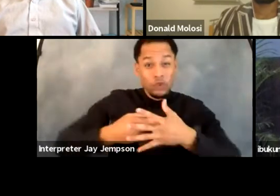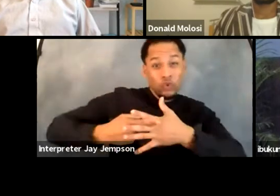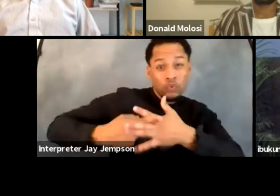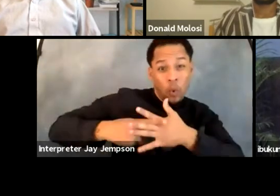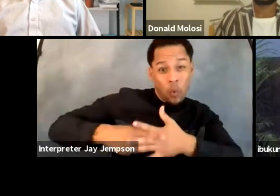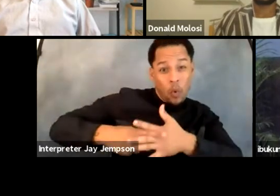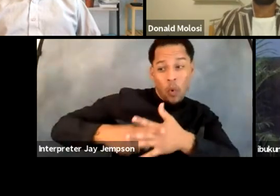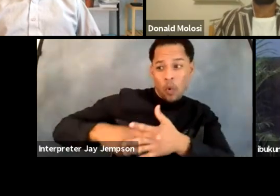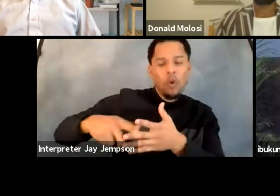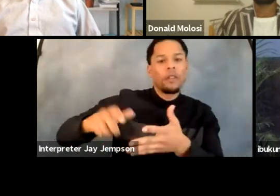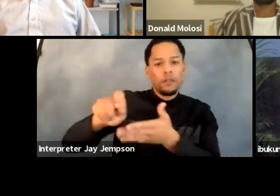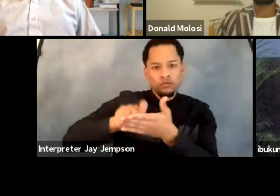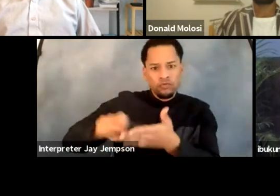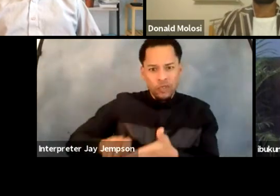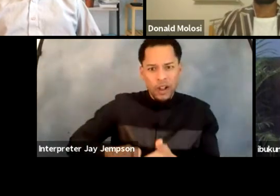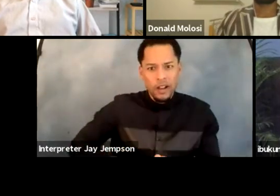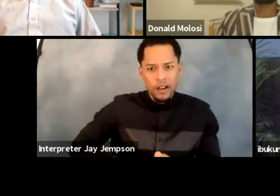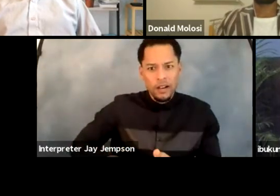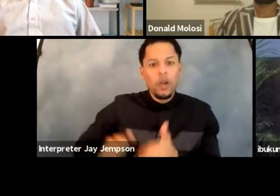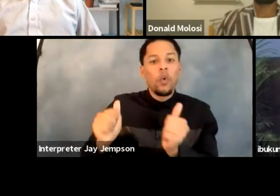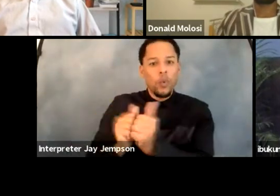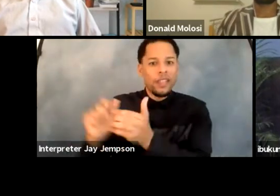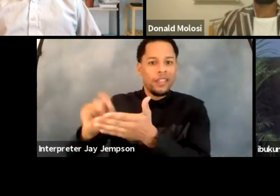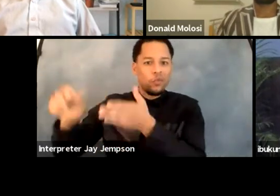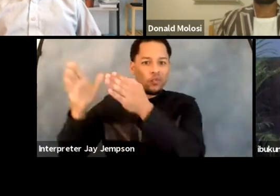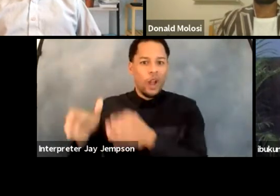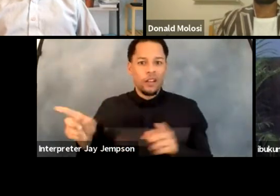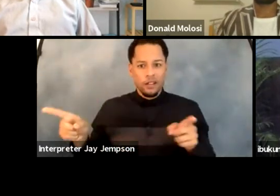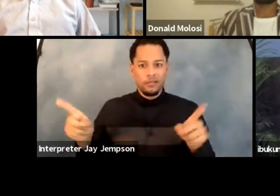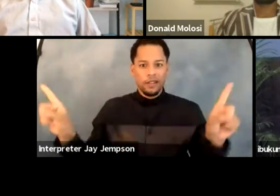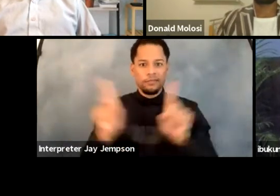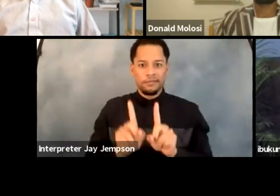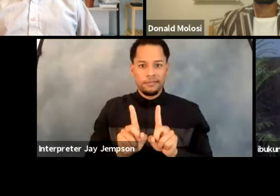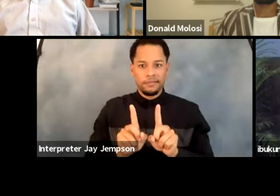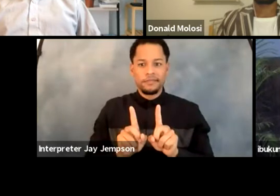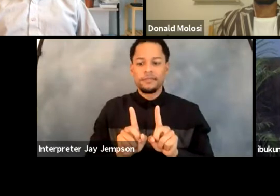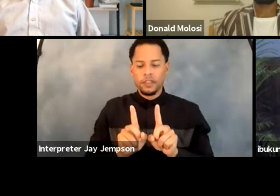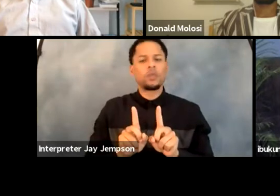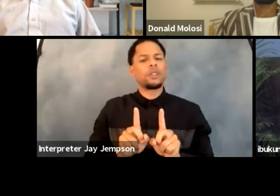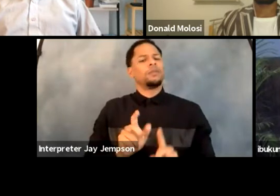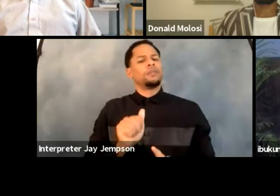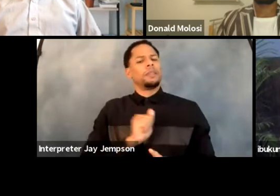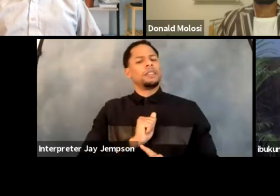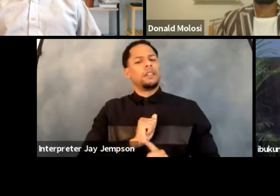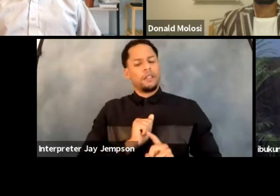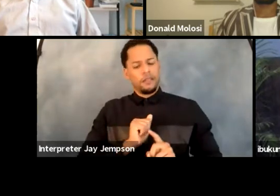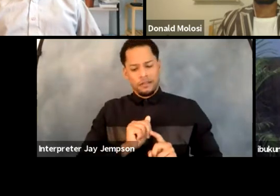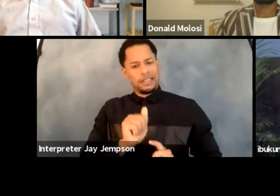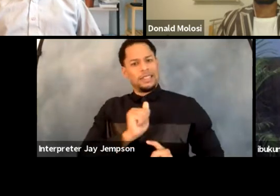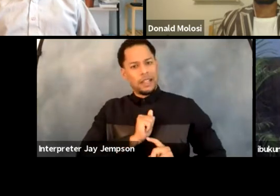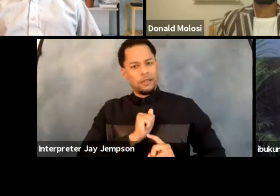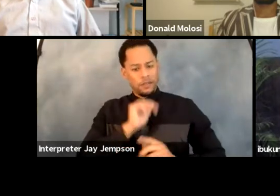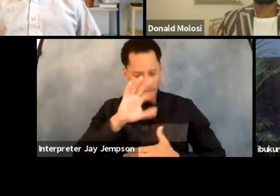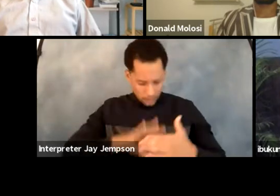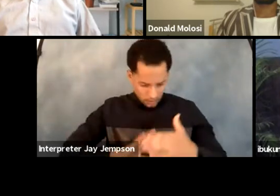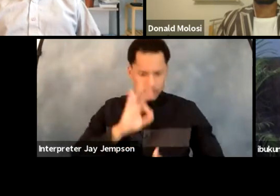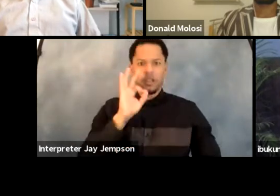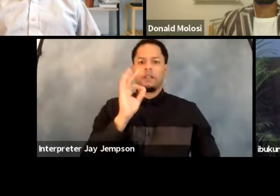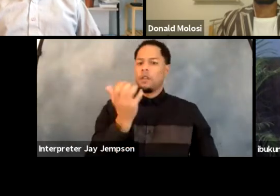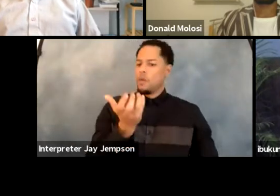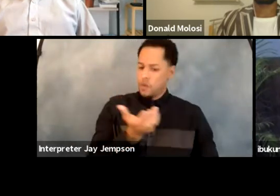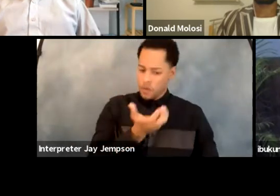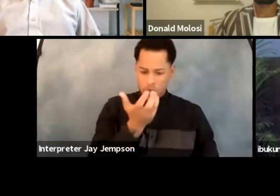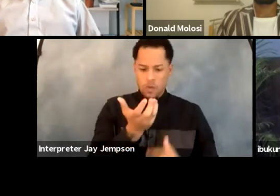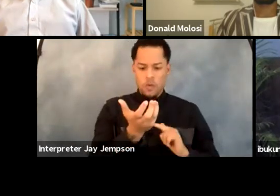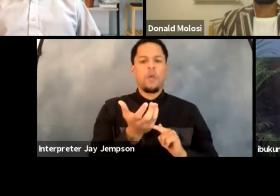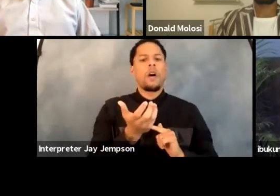the writer. And it was a self-discovery for me and my journey as a director, that this is actually how I want to tell